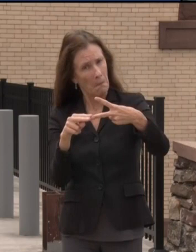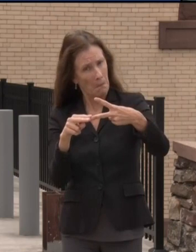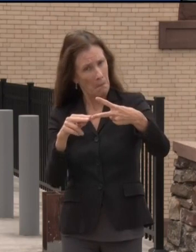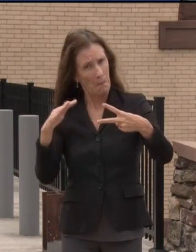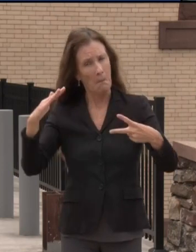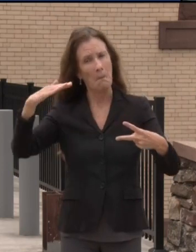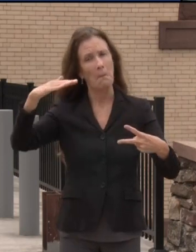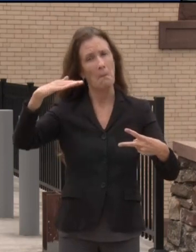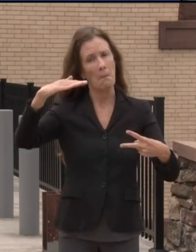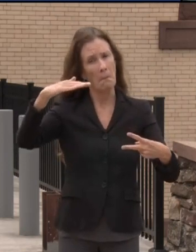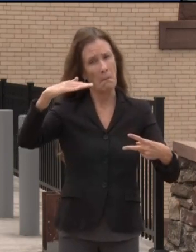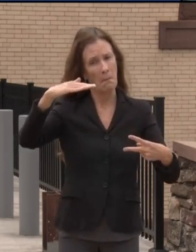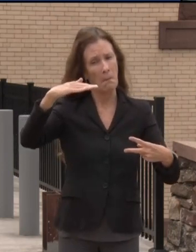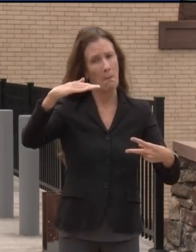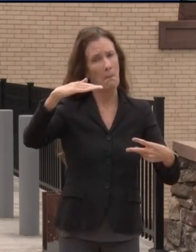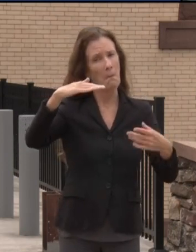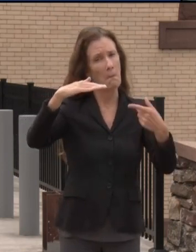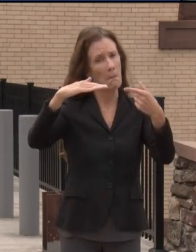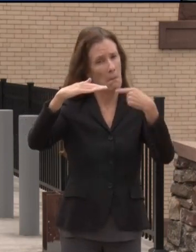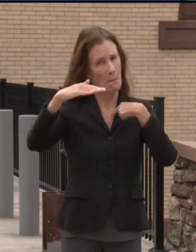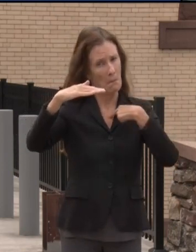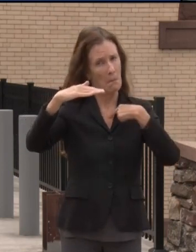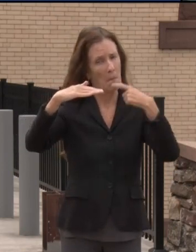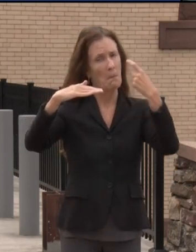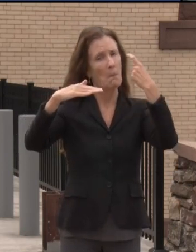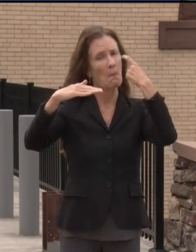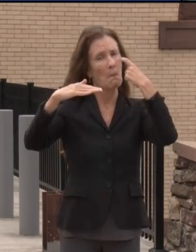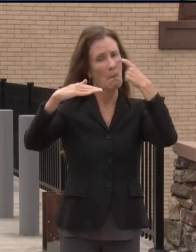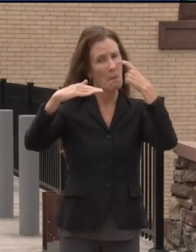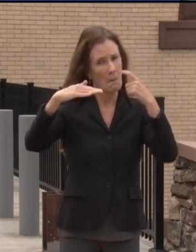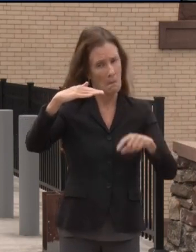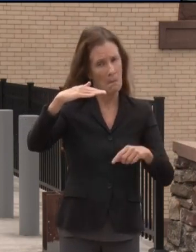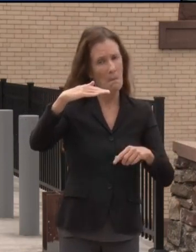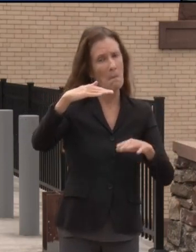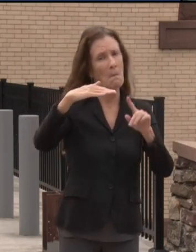be a good sign. Because I recognize we got to get back to a point